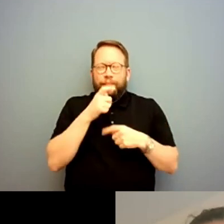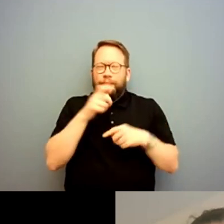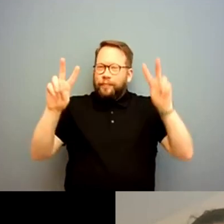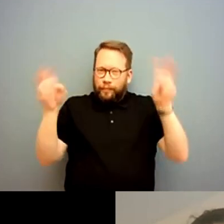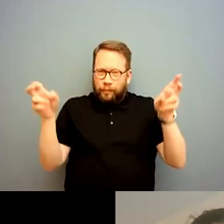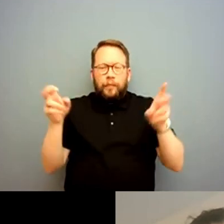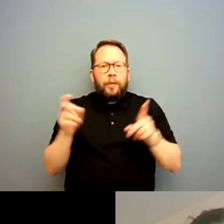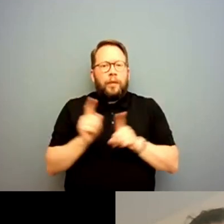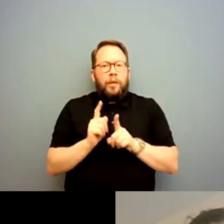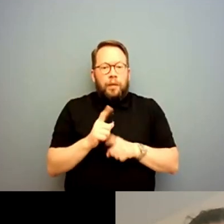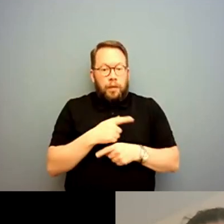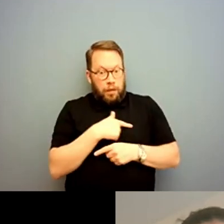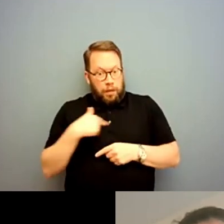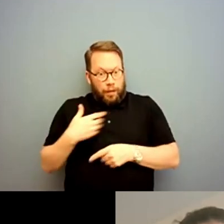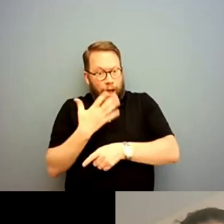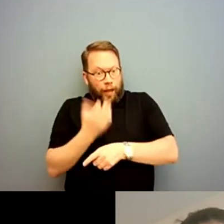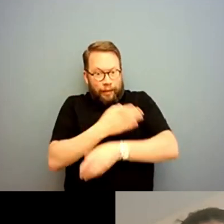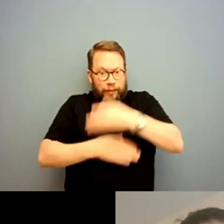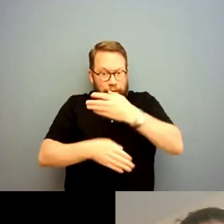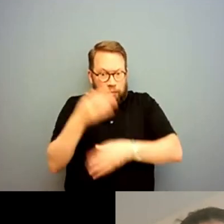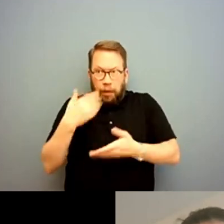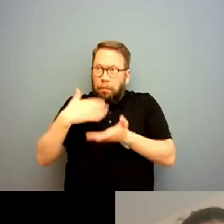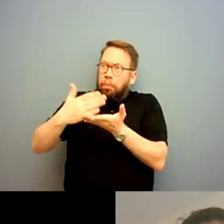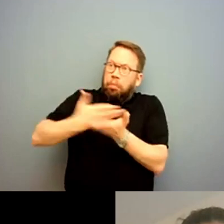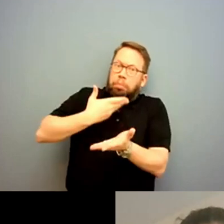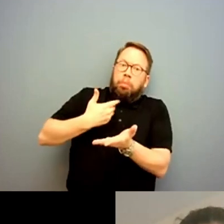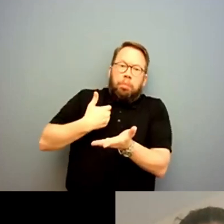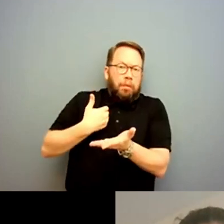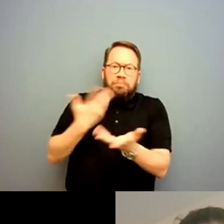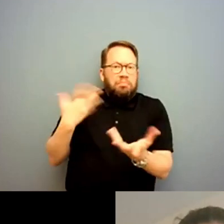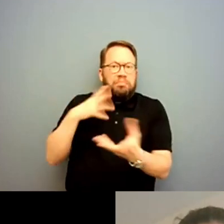fundamental in other UN work that you are familiar with?